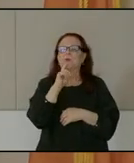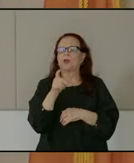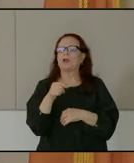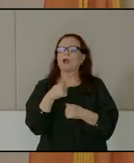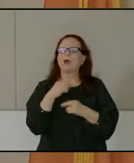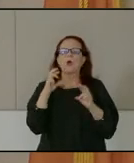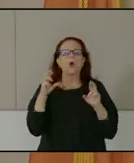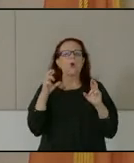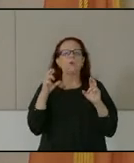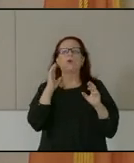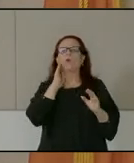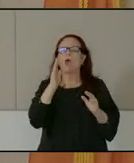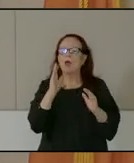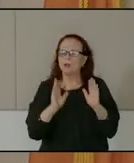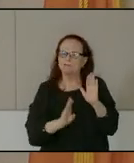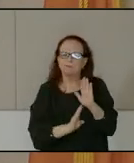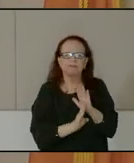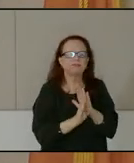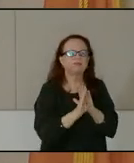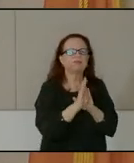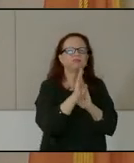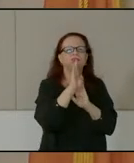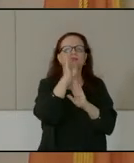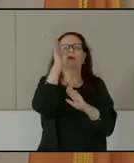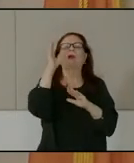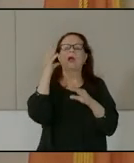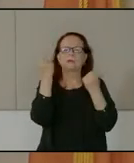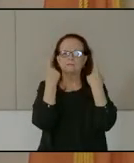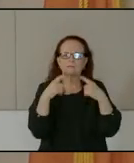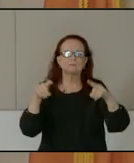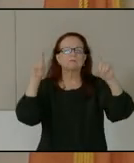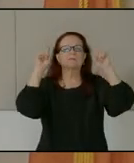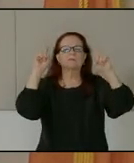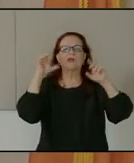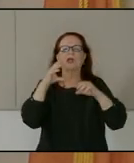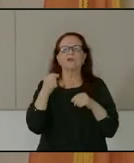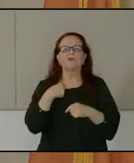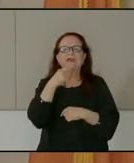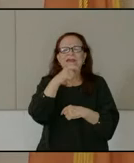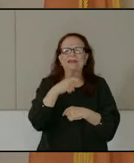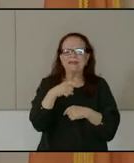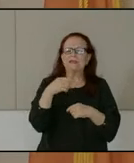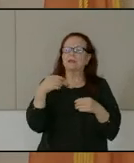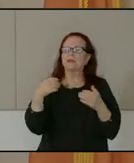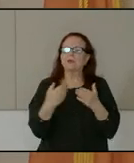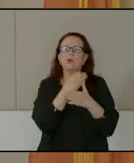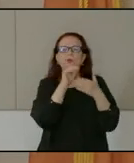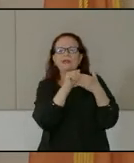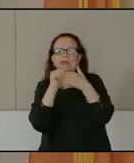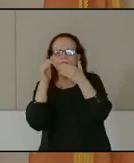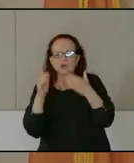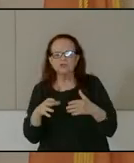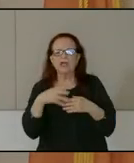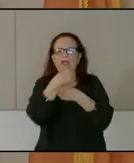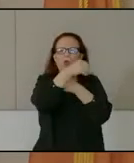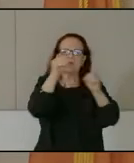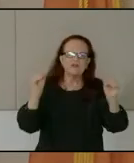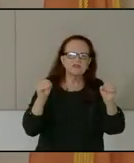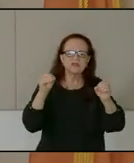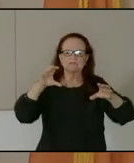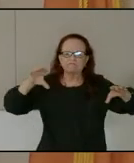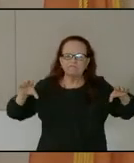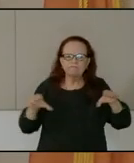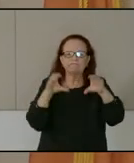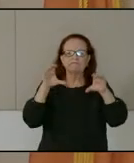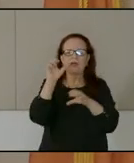evolve. We're going to make sure that it's a success, but we need you organizations and you leaders, activists and you